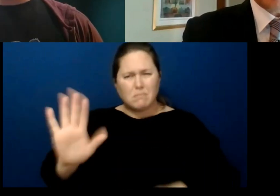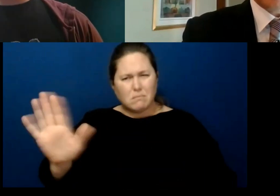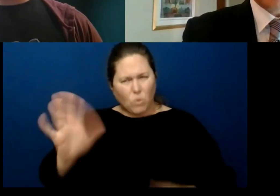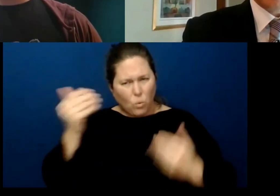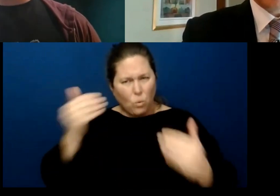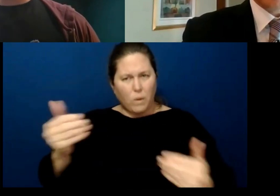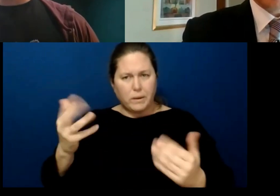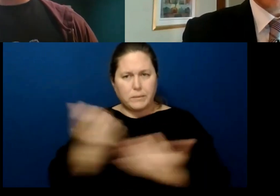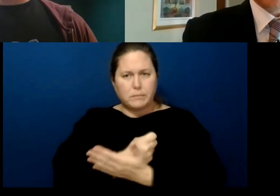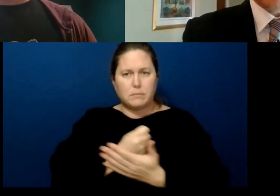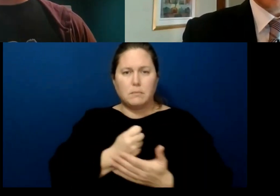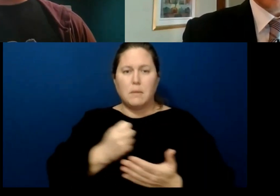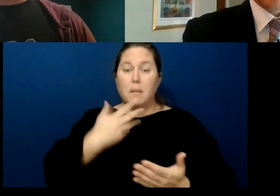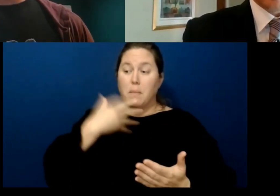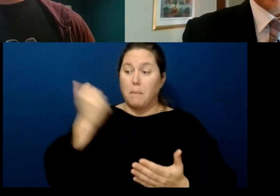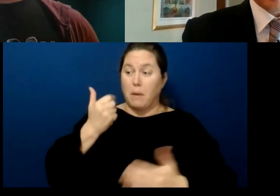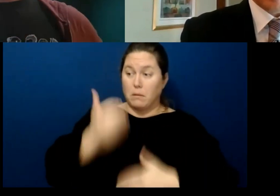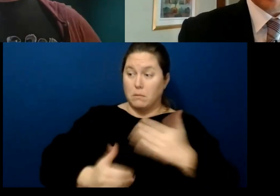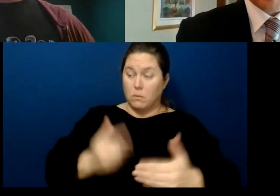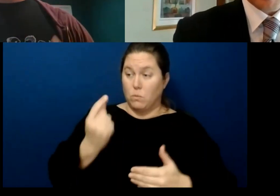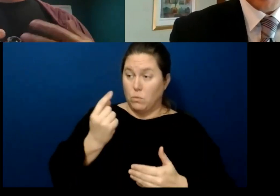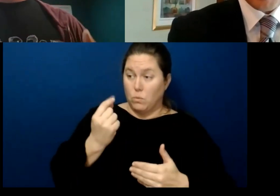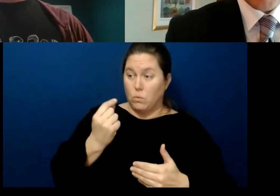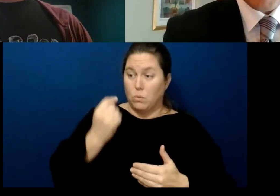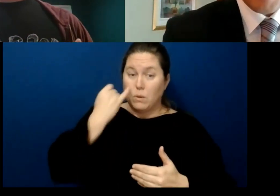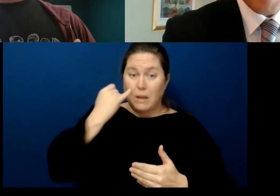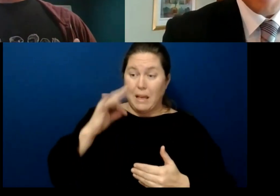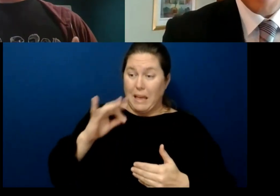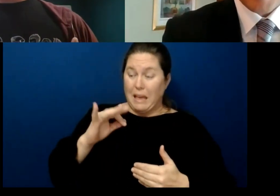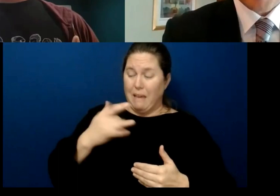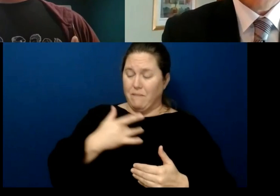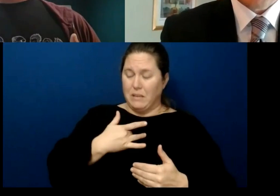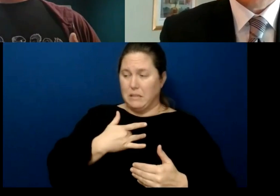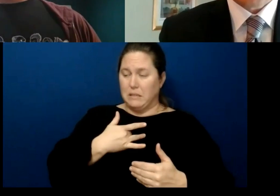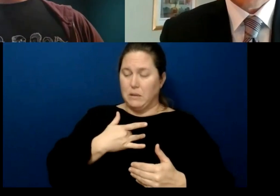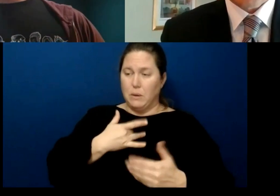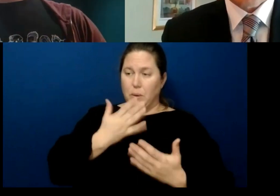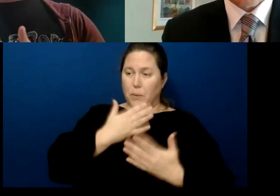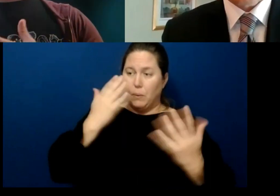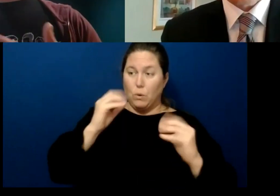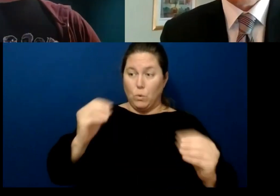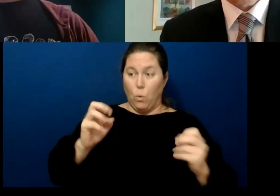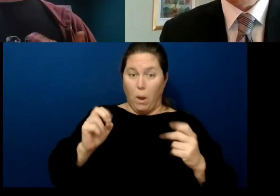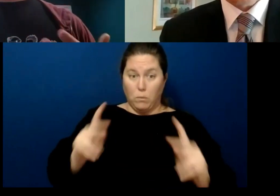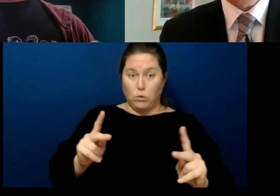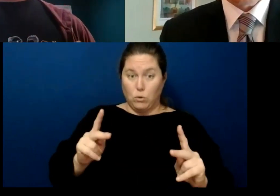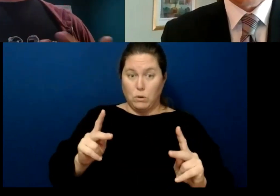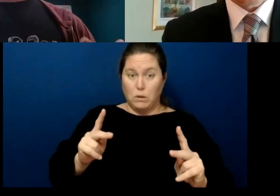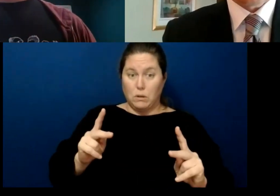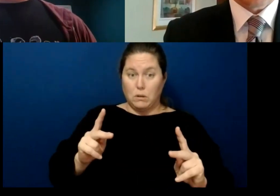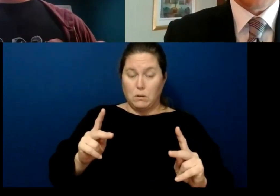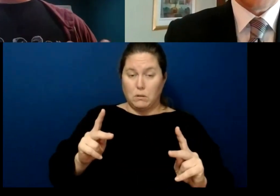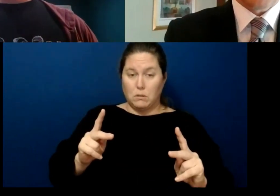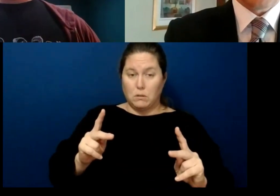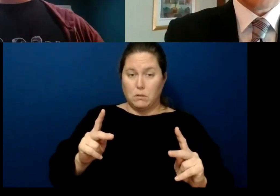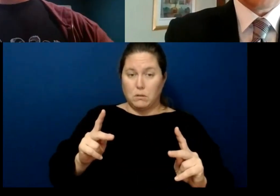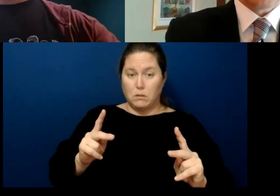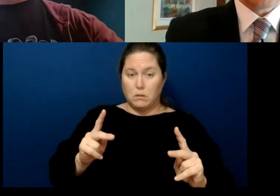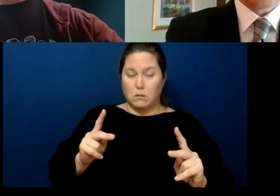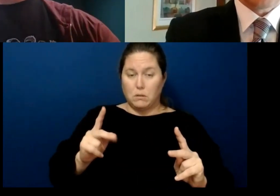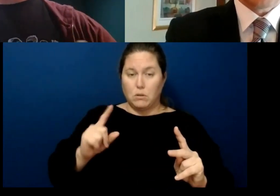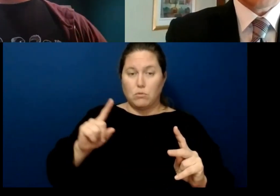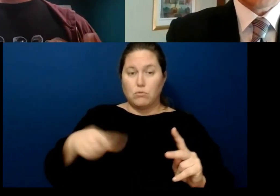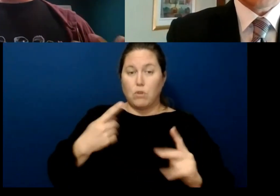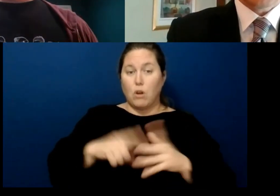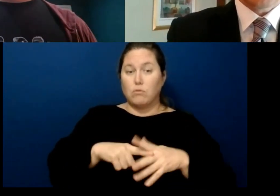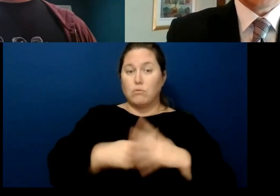step I would say for any of this, if you don't have an immediate opportunity in front of you, is to just start toying around and tooling around and